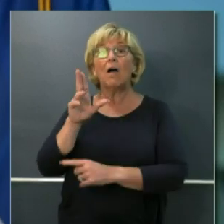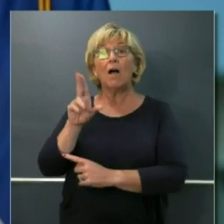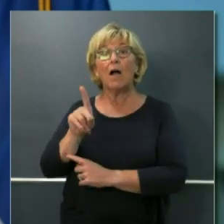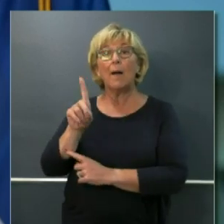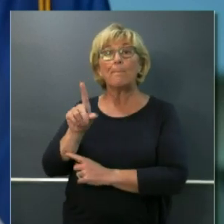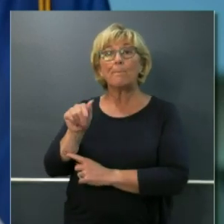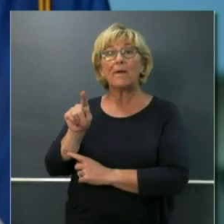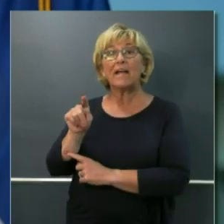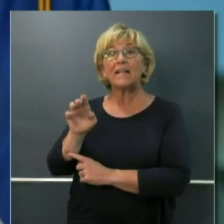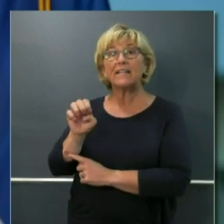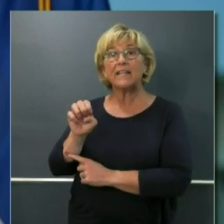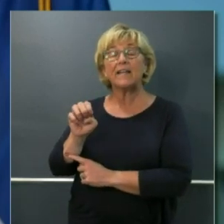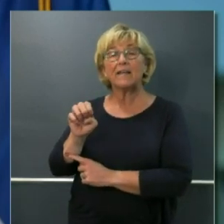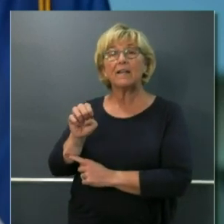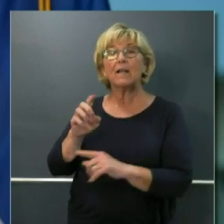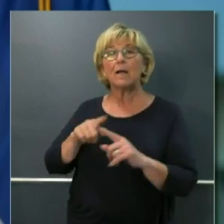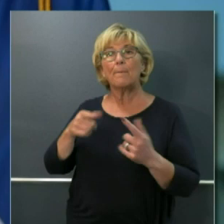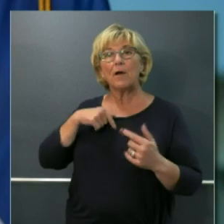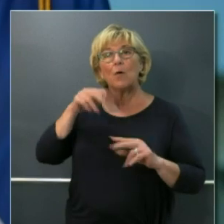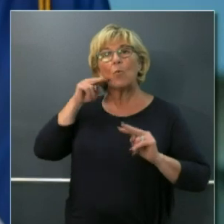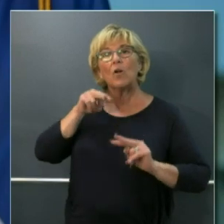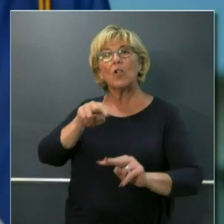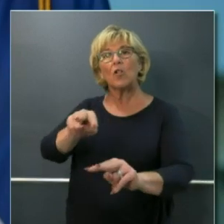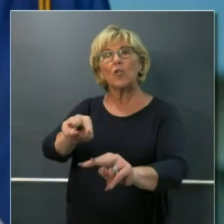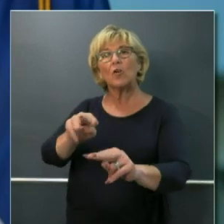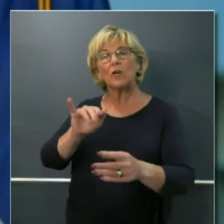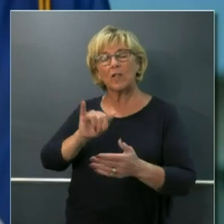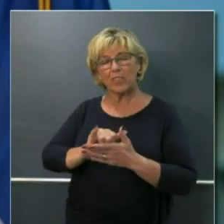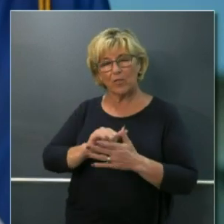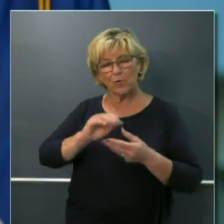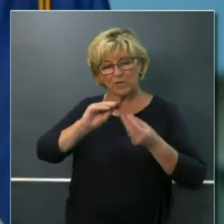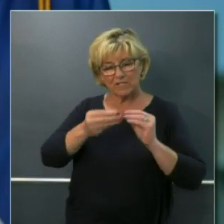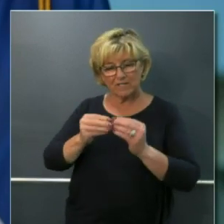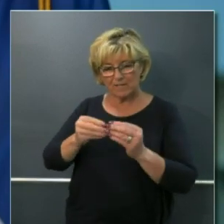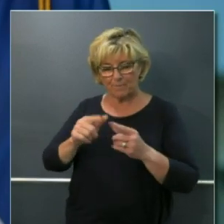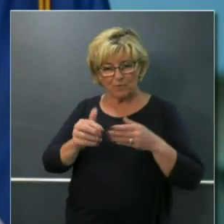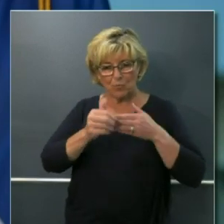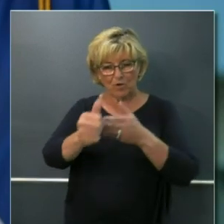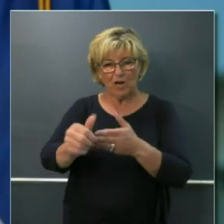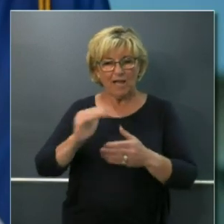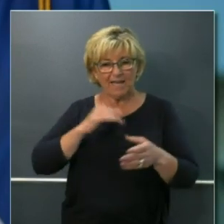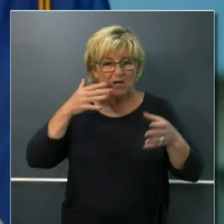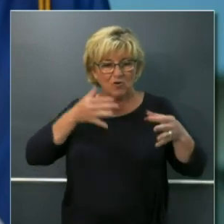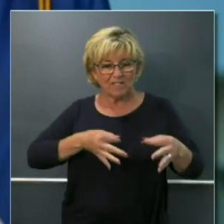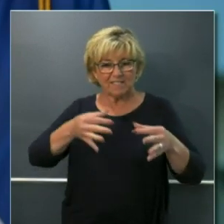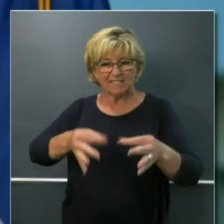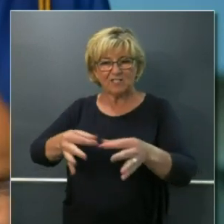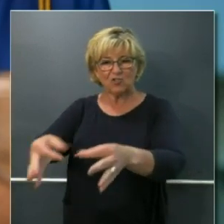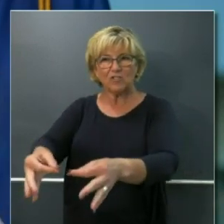usable, but we continue to look at those actual data points to guide the decisions as we move forward.